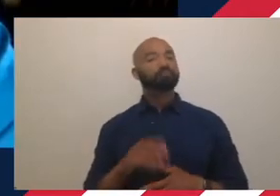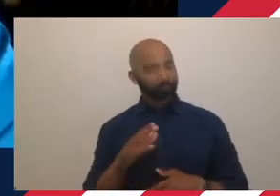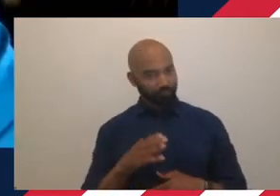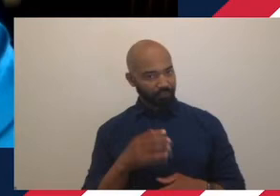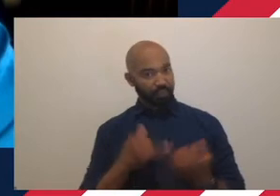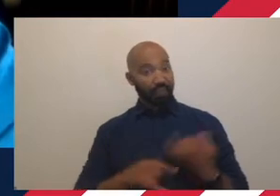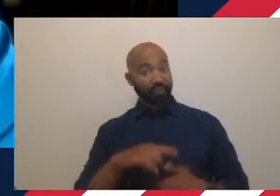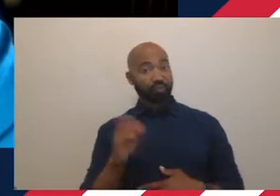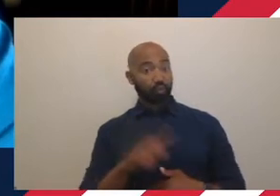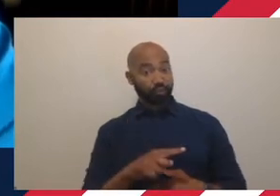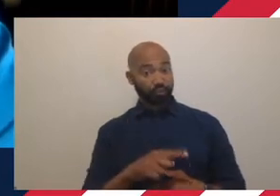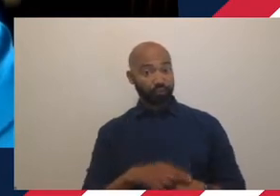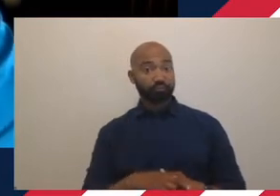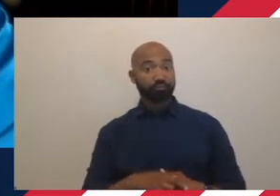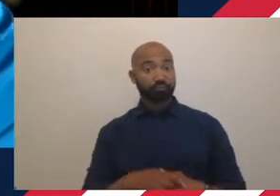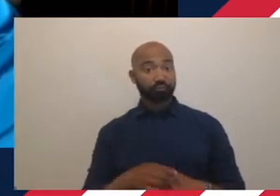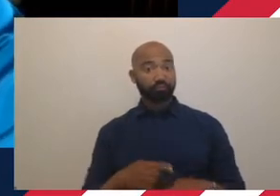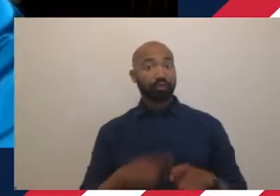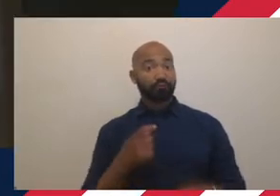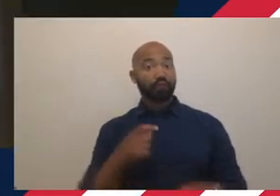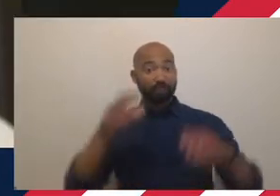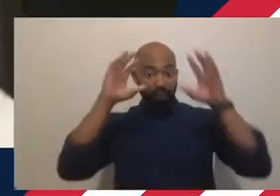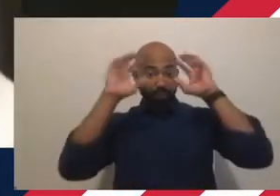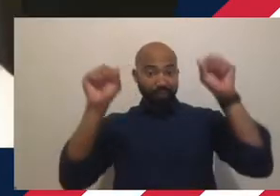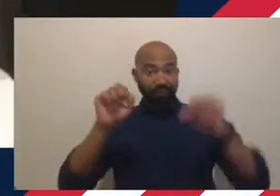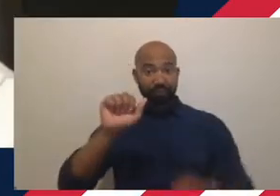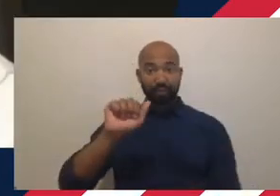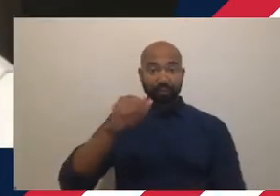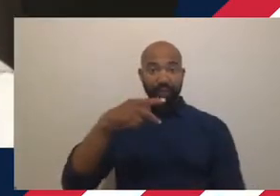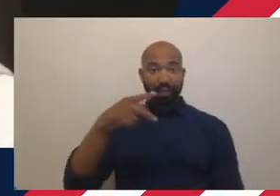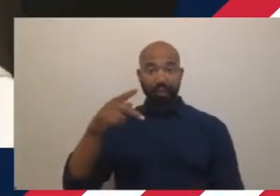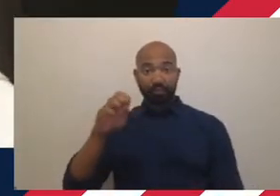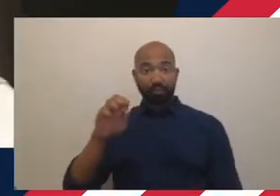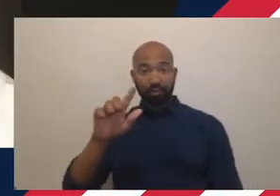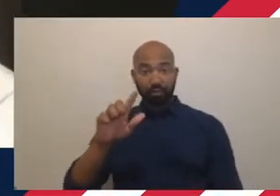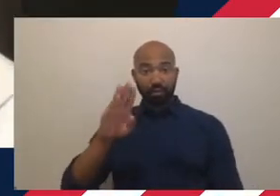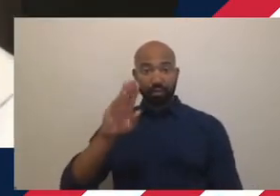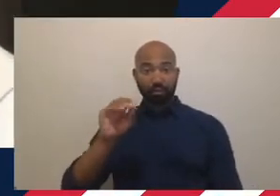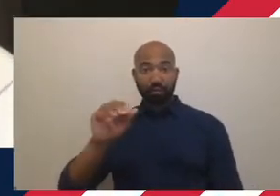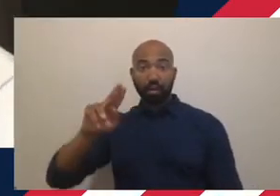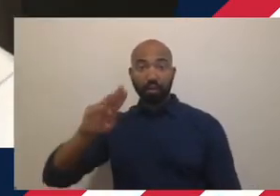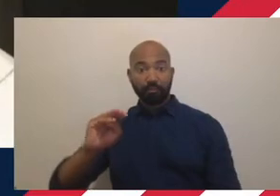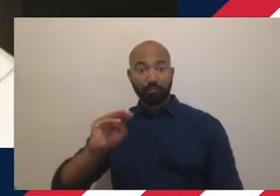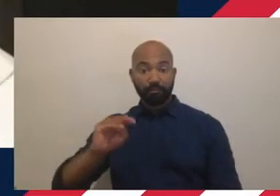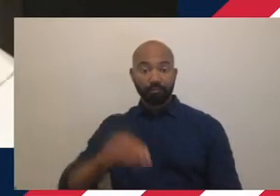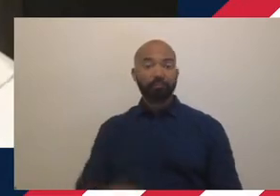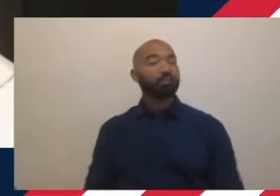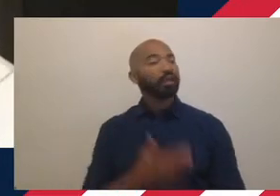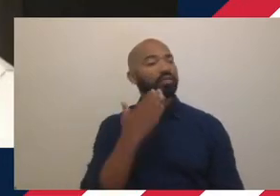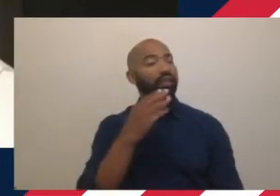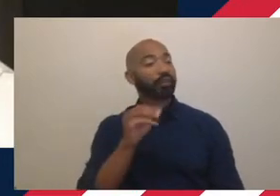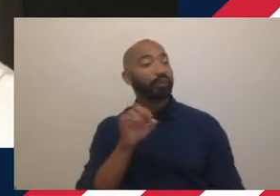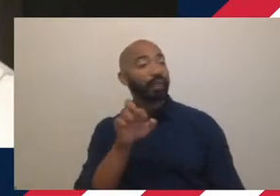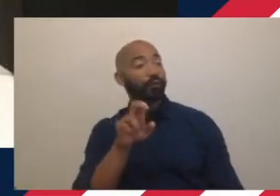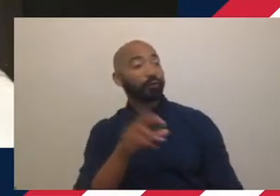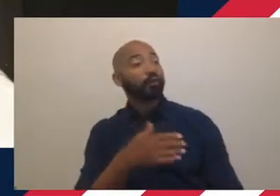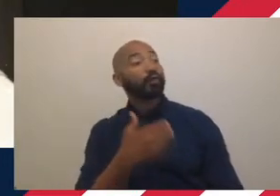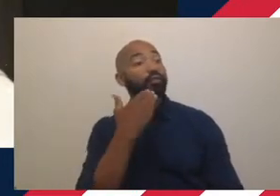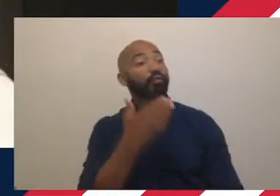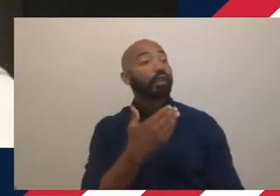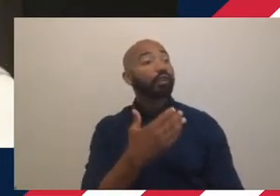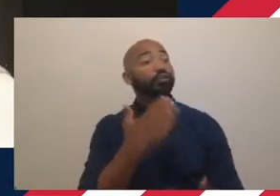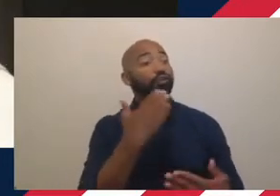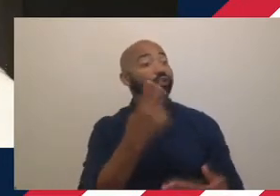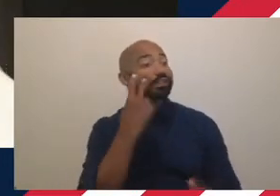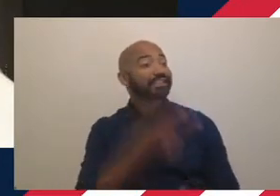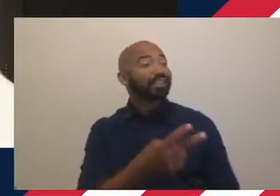from President Applebaum. Thank you, Mayor. Barb, it's good to see you. It's good to be with the sister